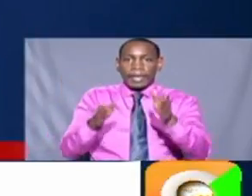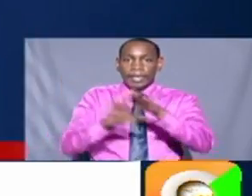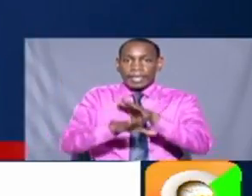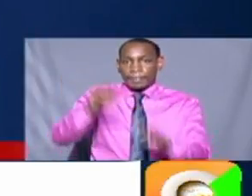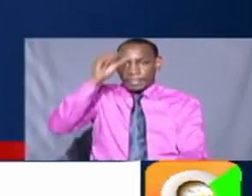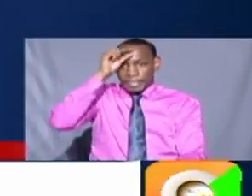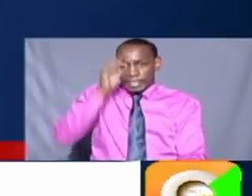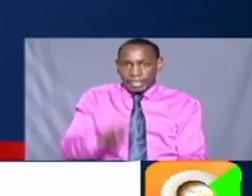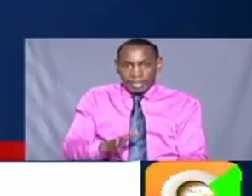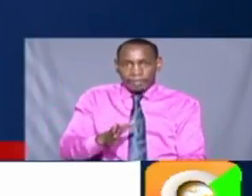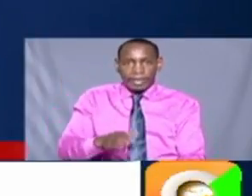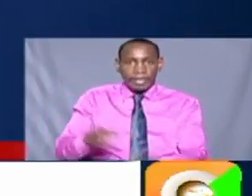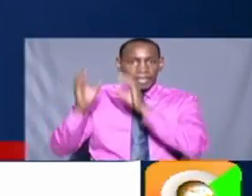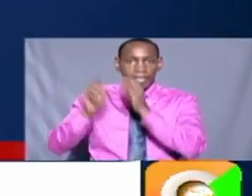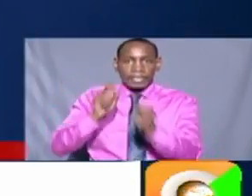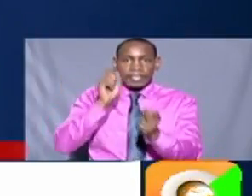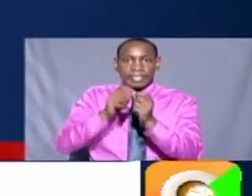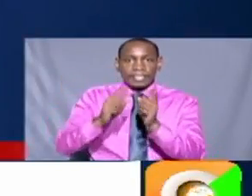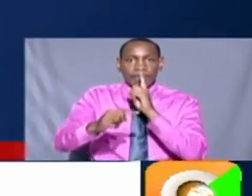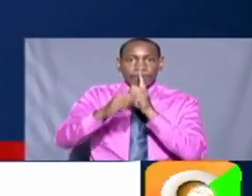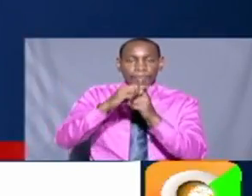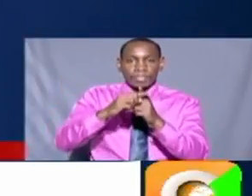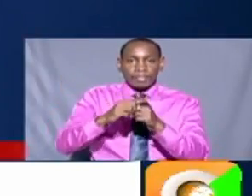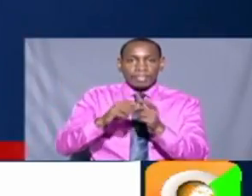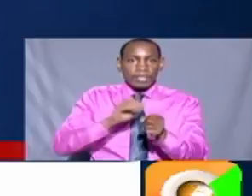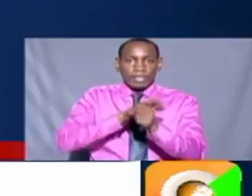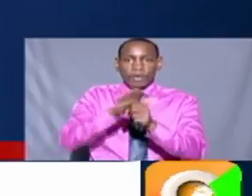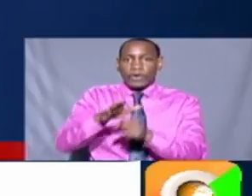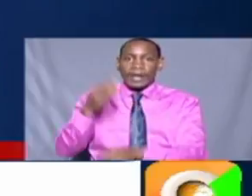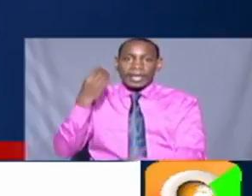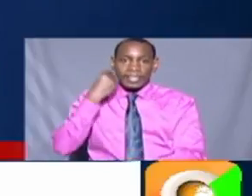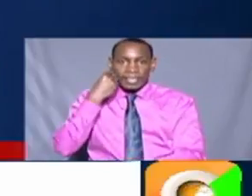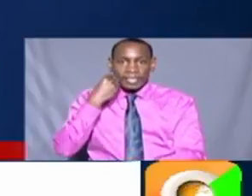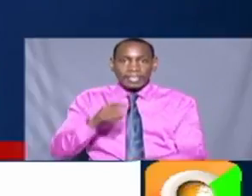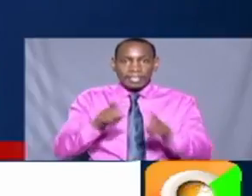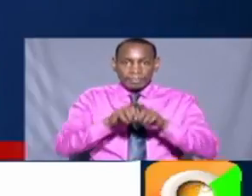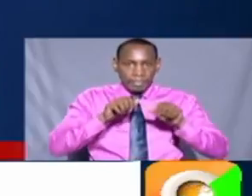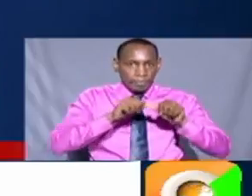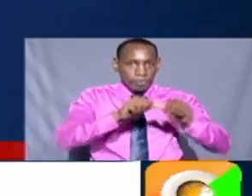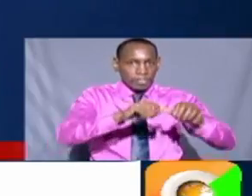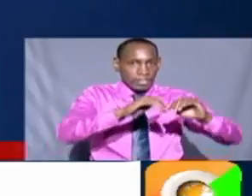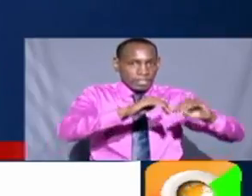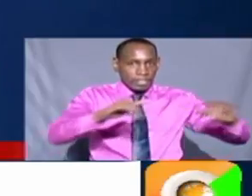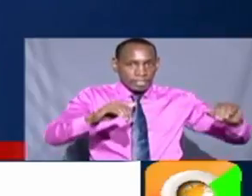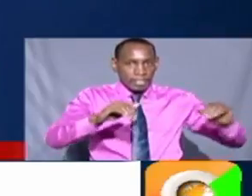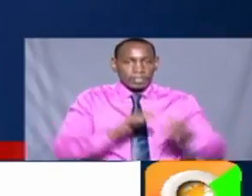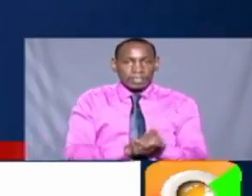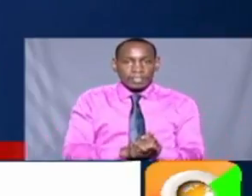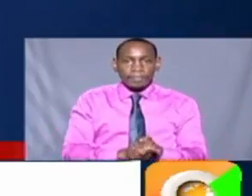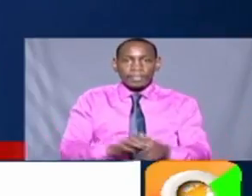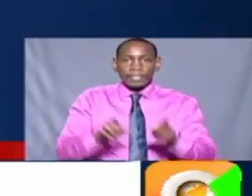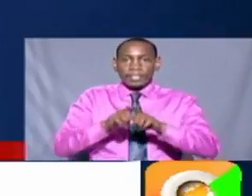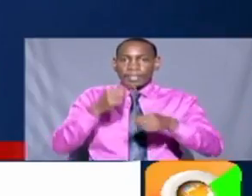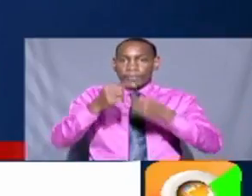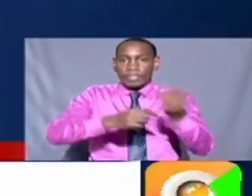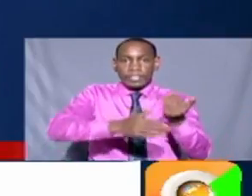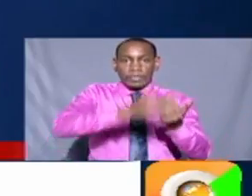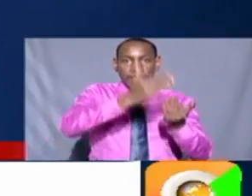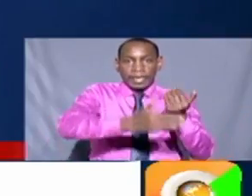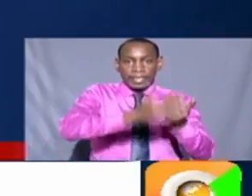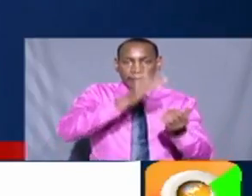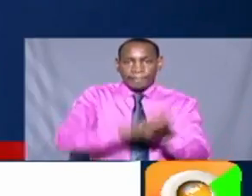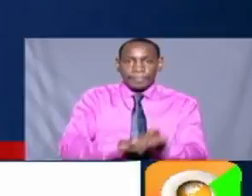Governor Gideon Saburi tested positive for COVID-19 and remains in isolation undergoing